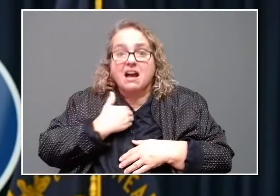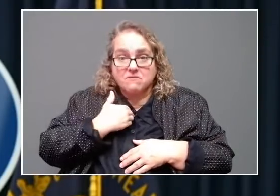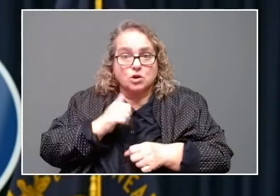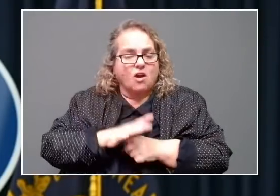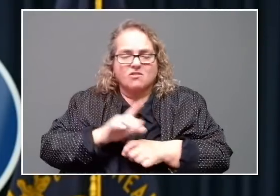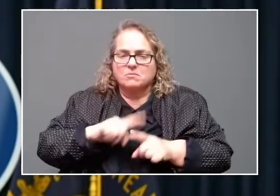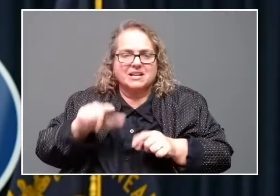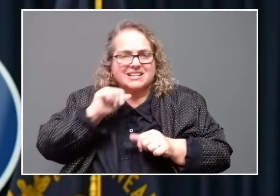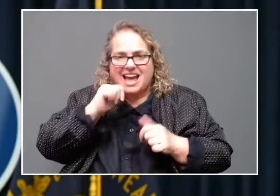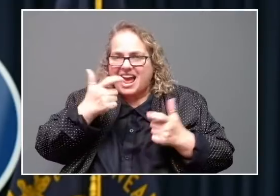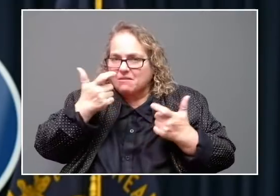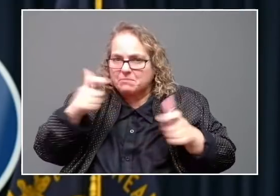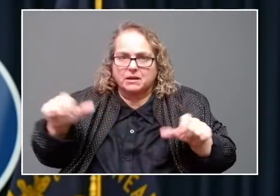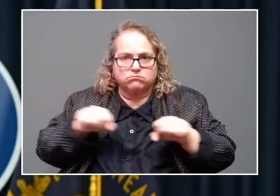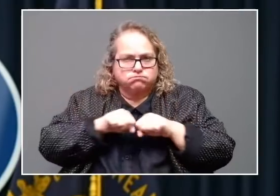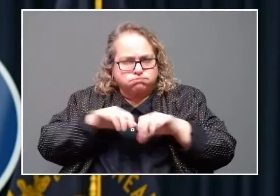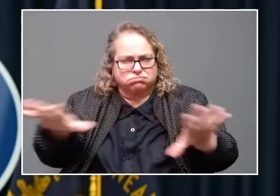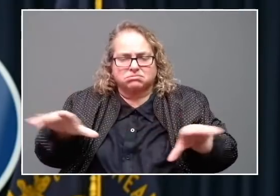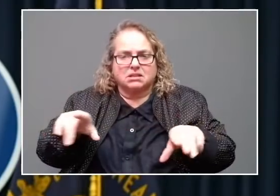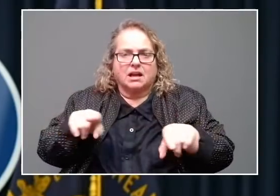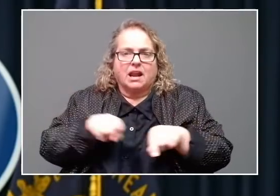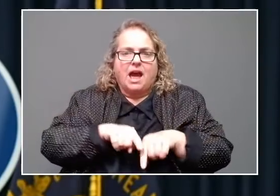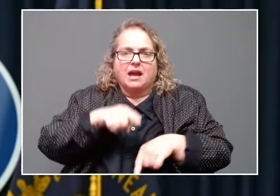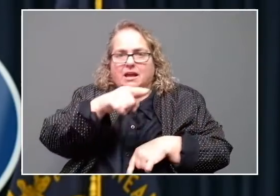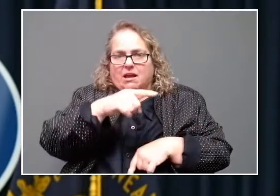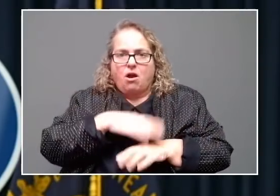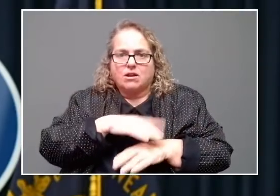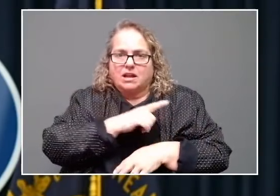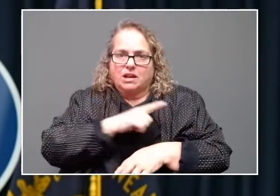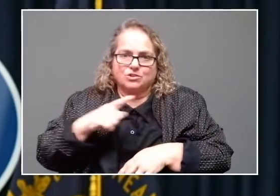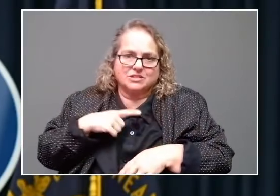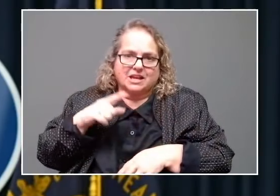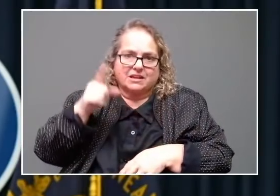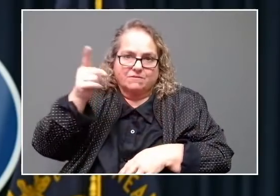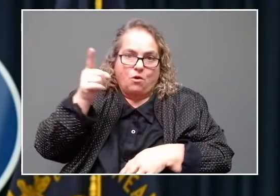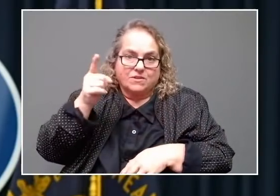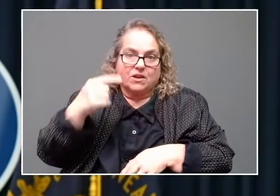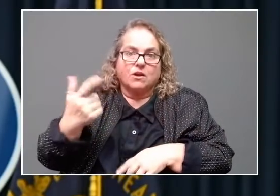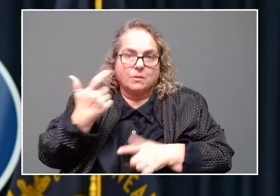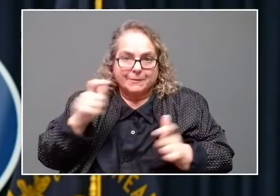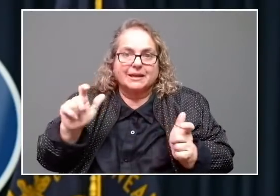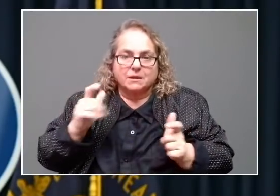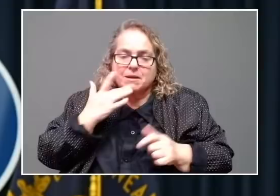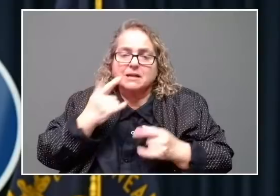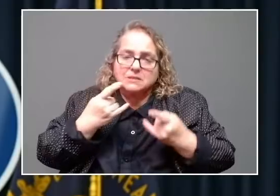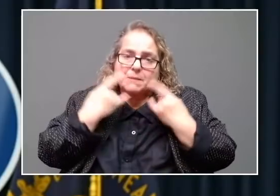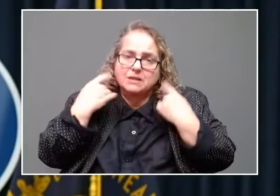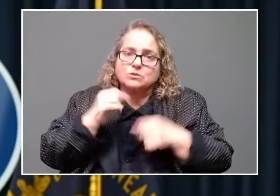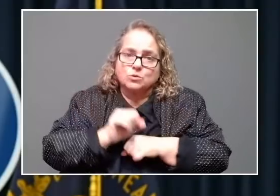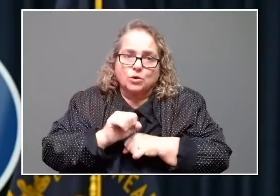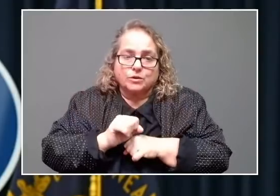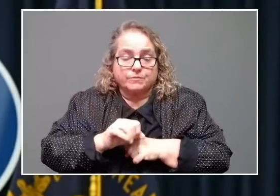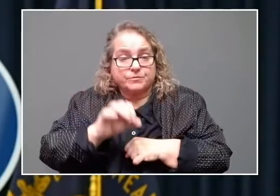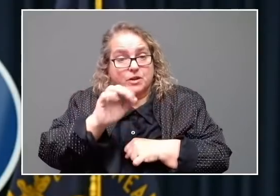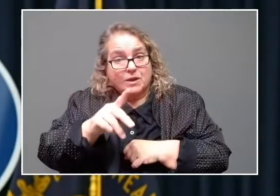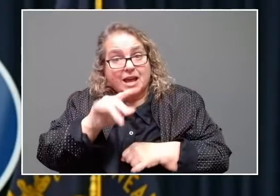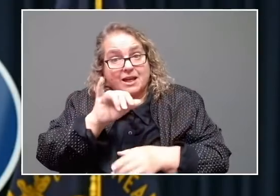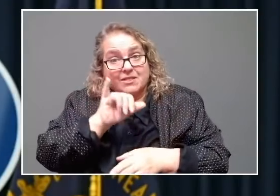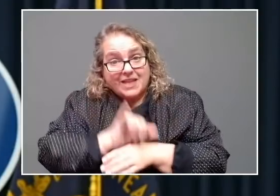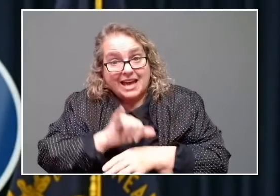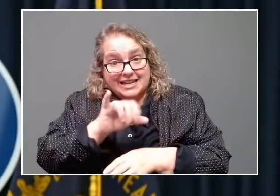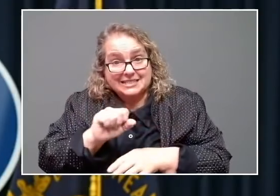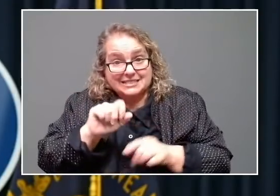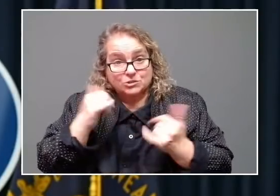think they're seeing on the legislative side. That's because masks work. All right, that is today's Team